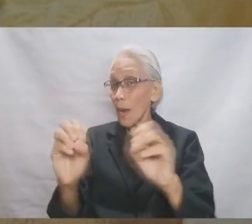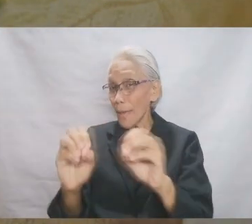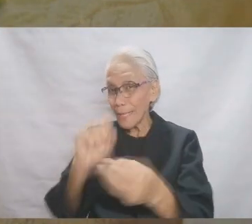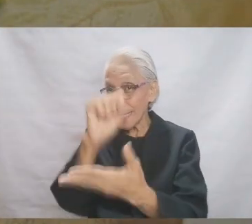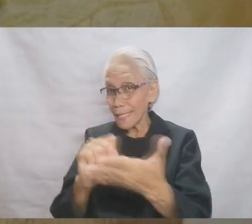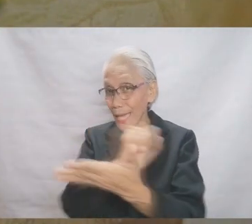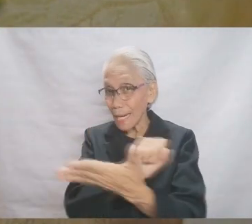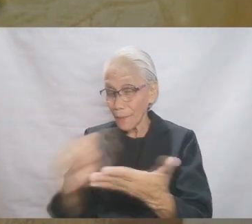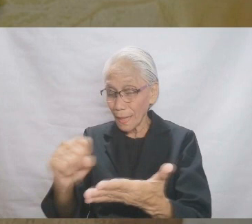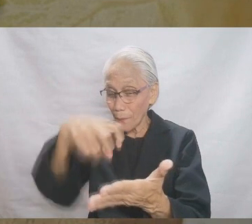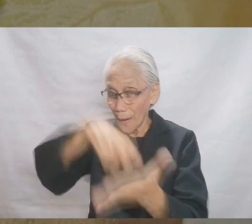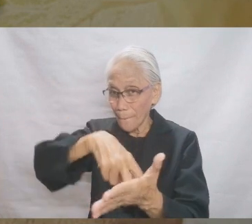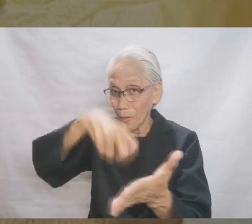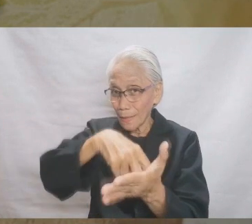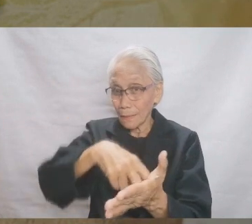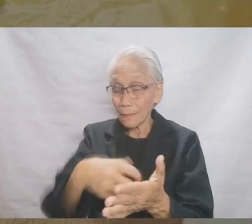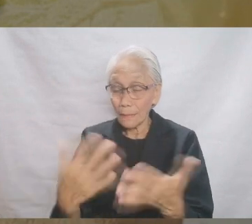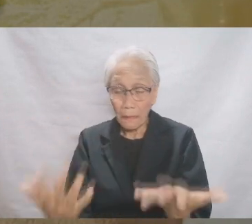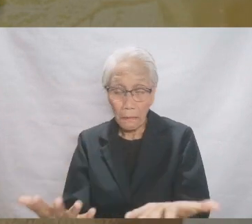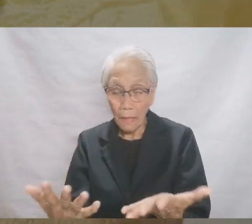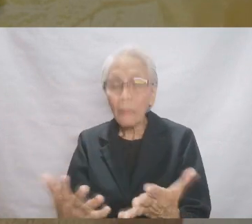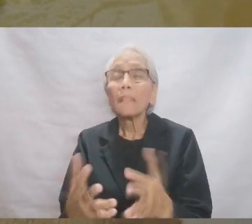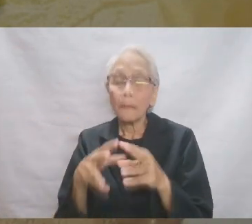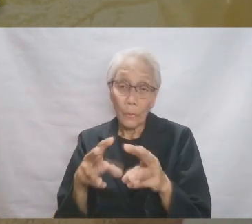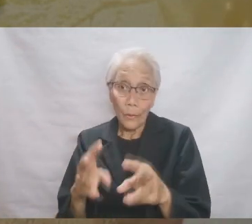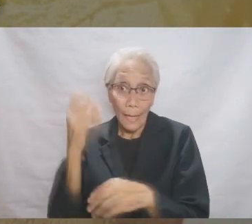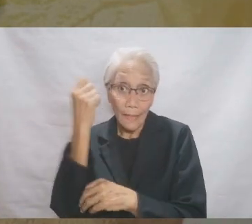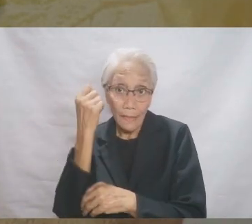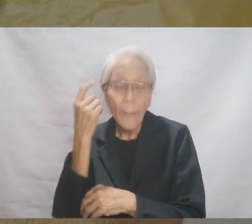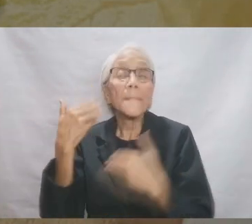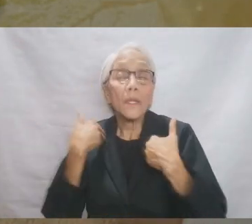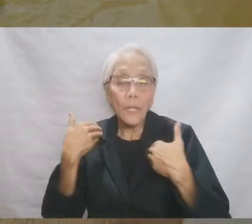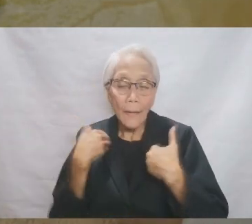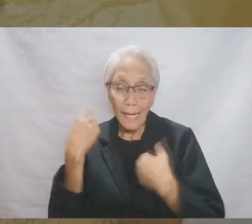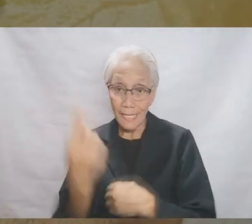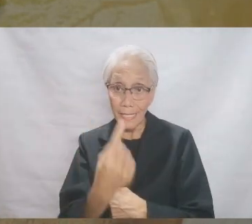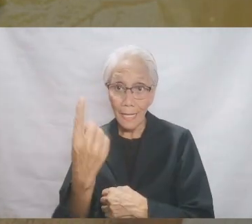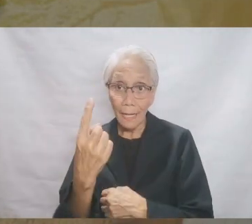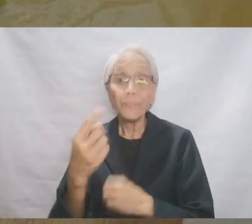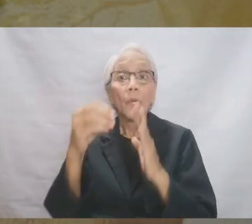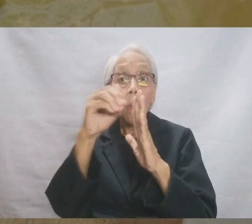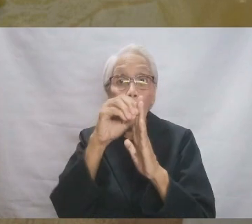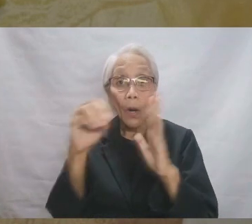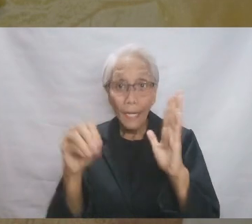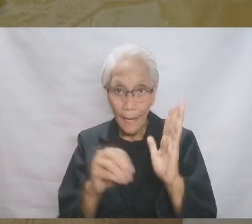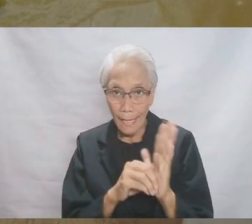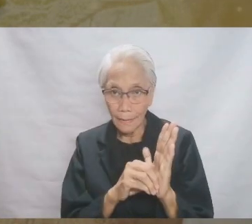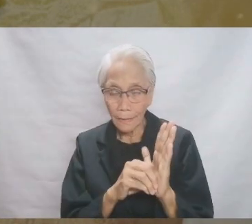Wala namang kasing sacraments ang Protestants, eh. The way we understand them, meron lamang silang tinatawag